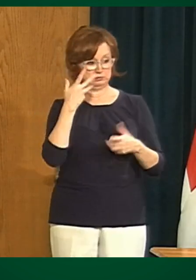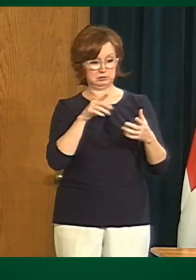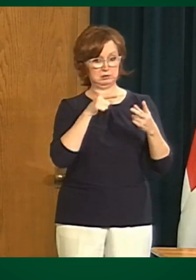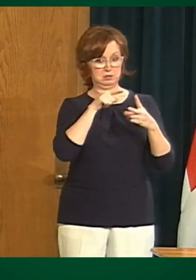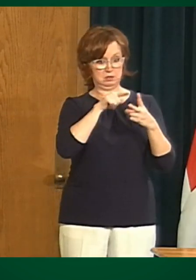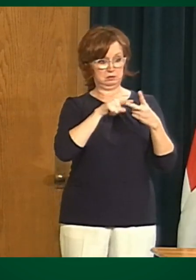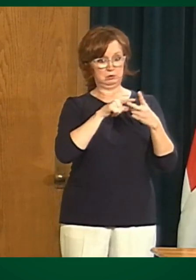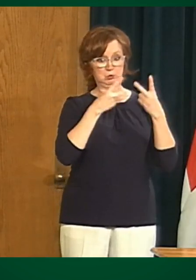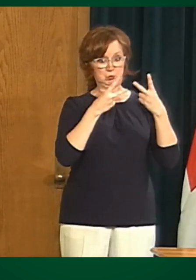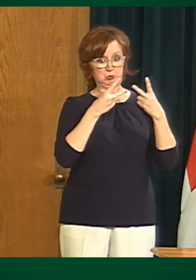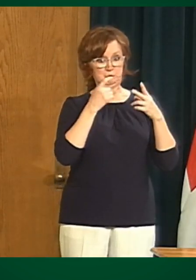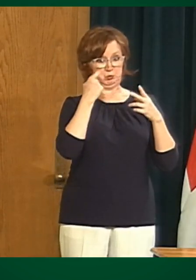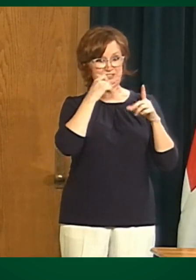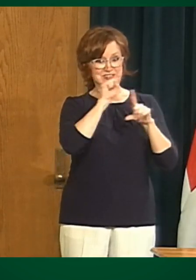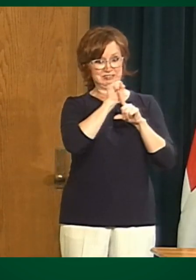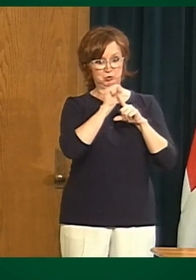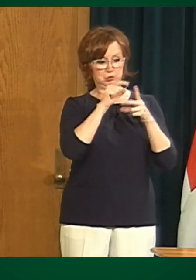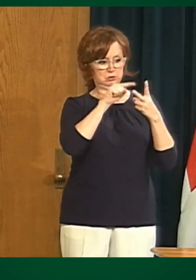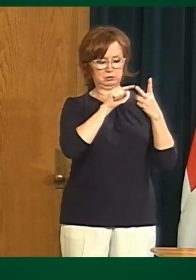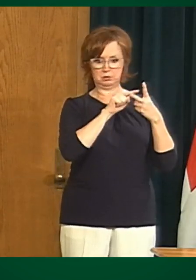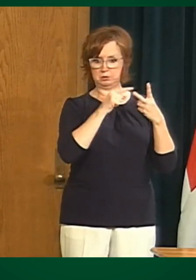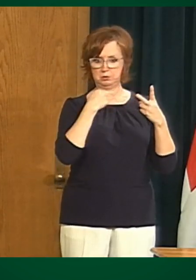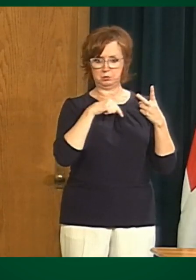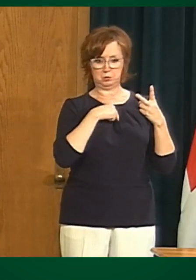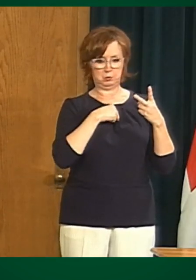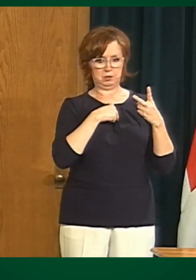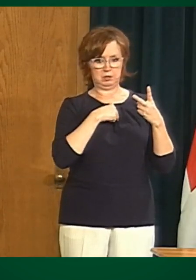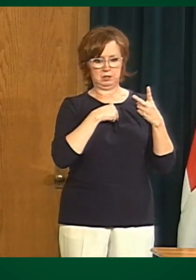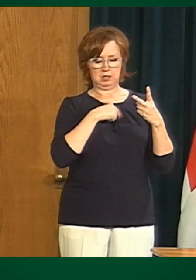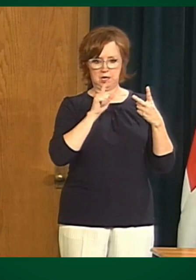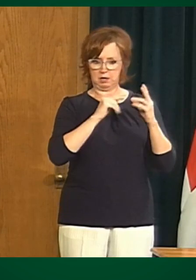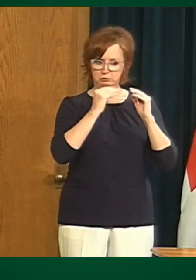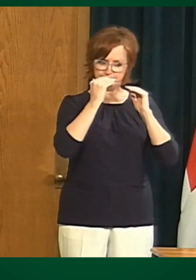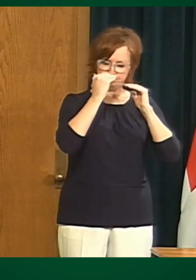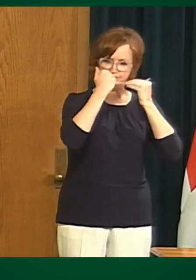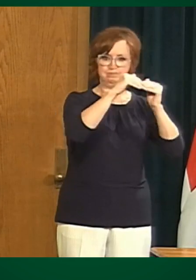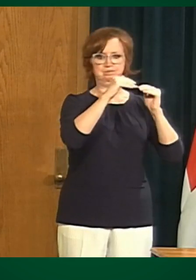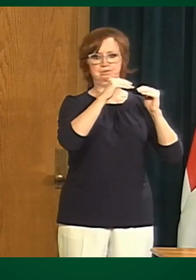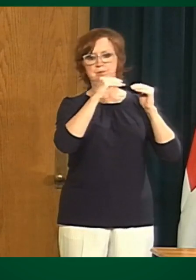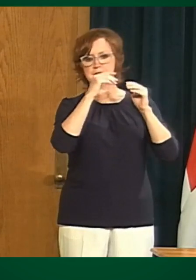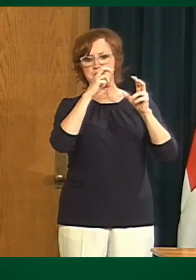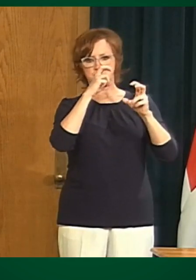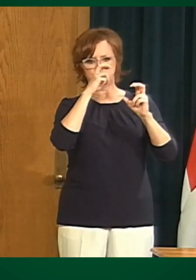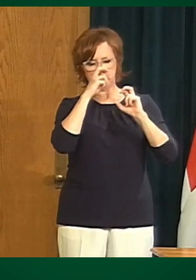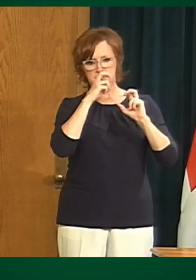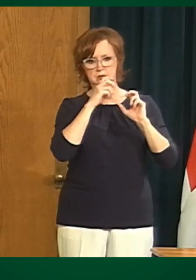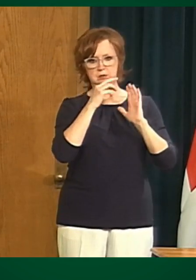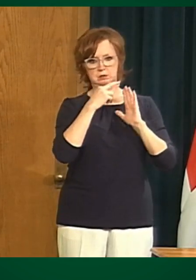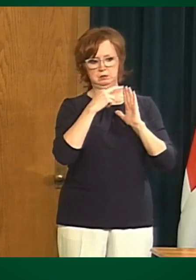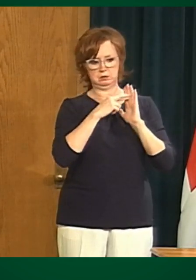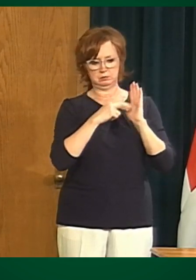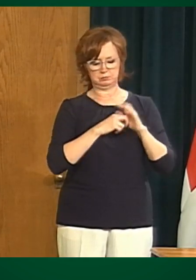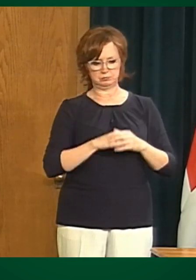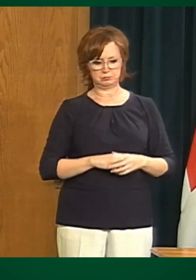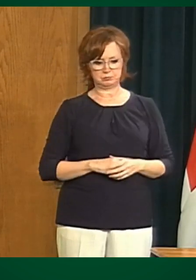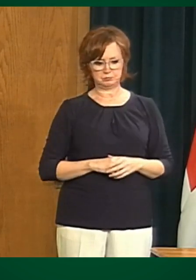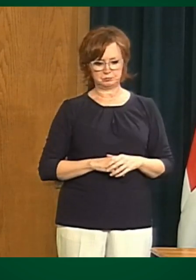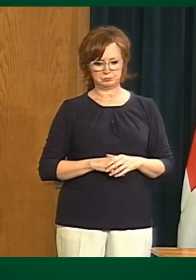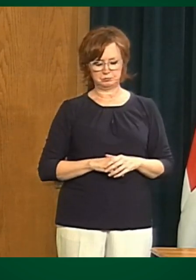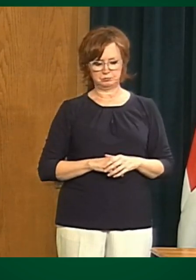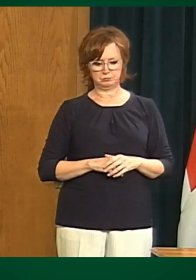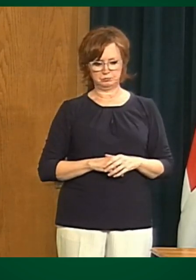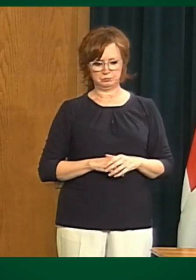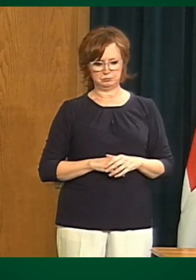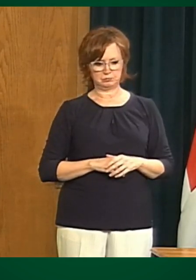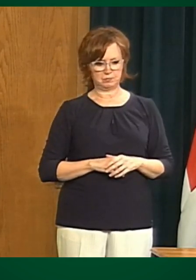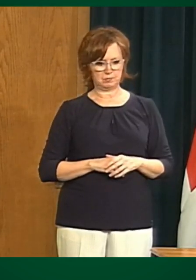localized outbreaks, where we need to stiffen up some of the restrictions with respect to a specific area,